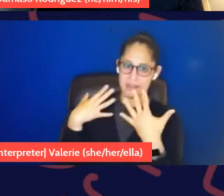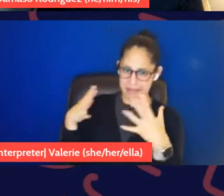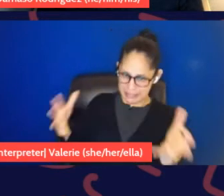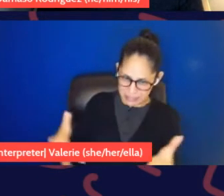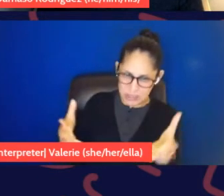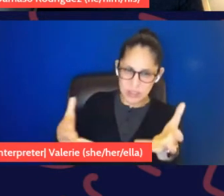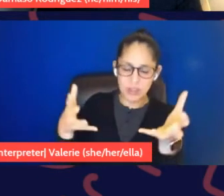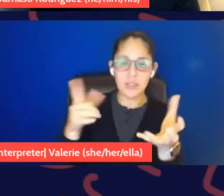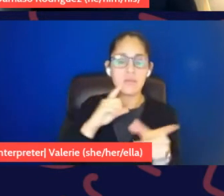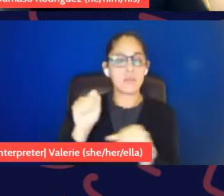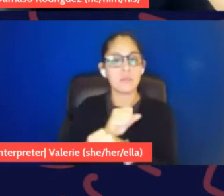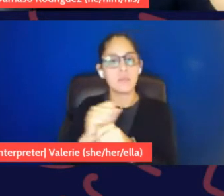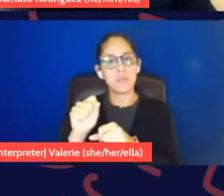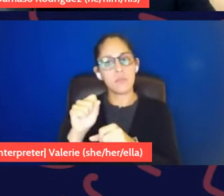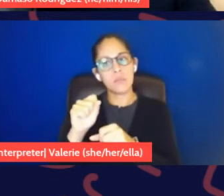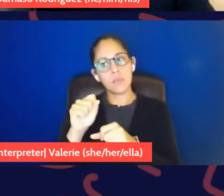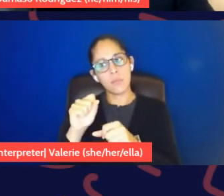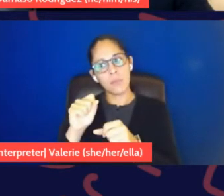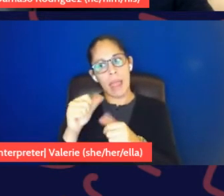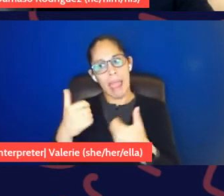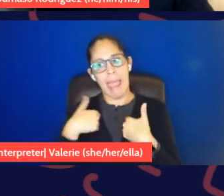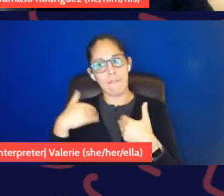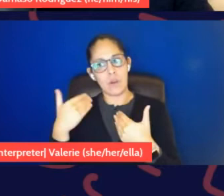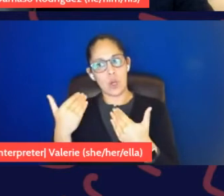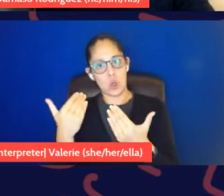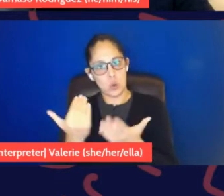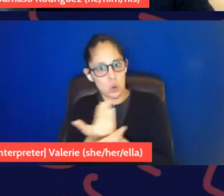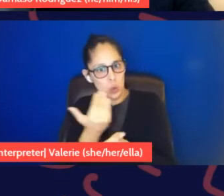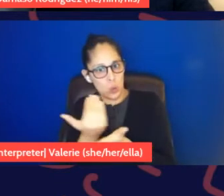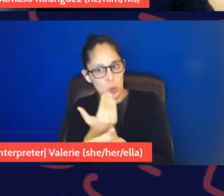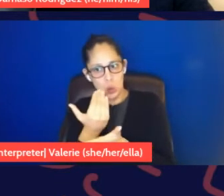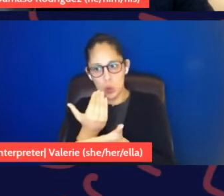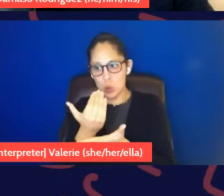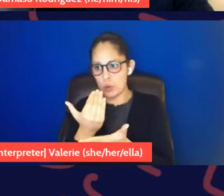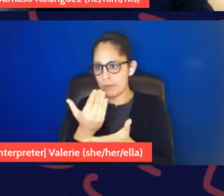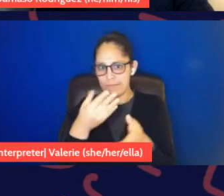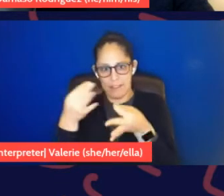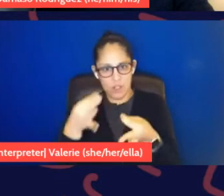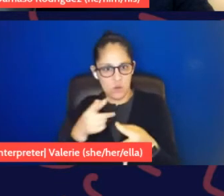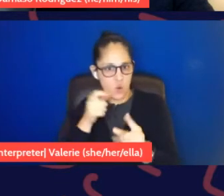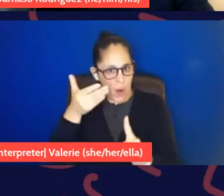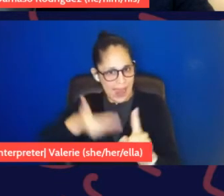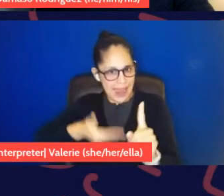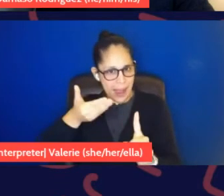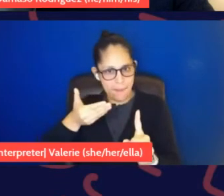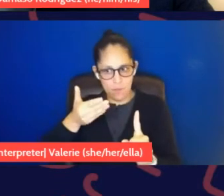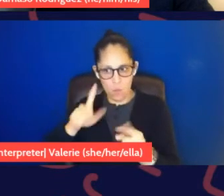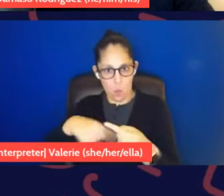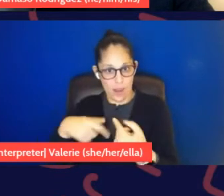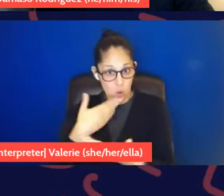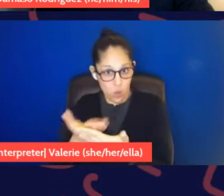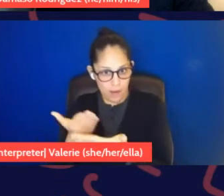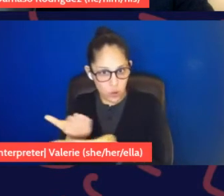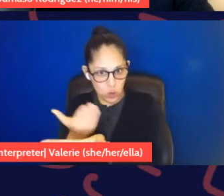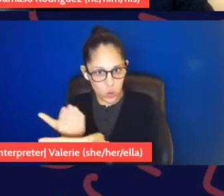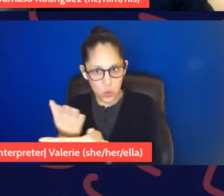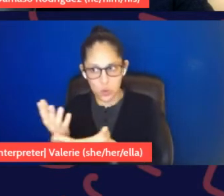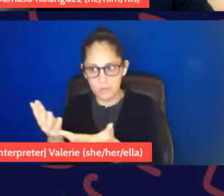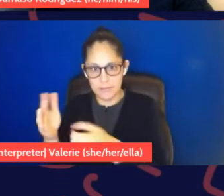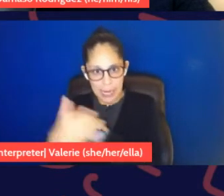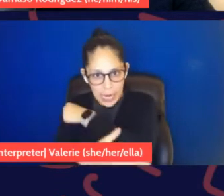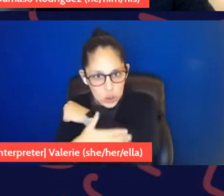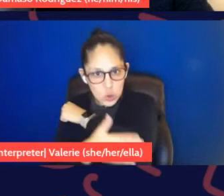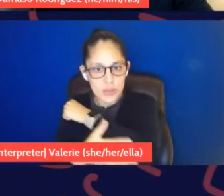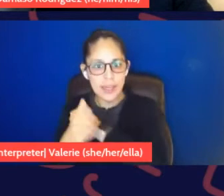to reinvent yourself in this new place, and also to find ways to create a new community that's going to become your